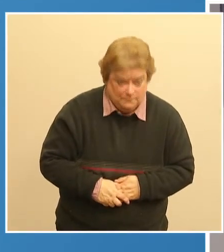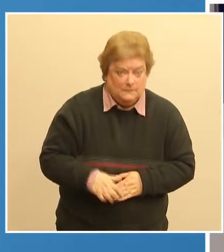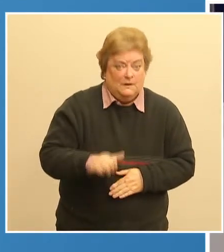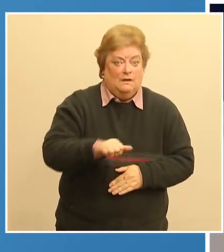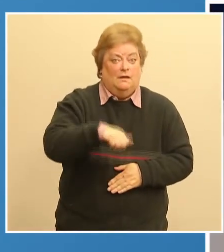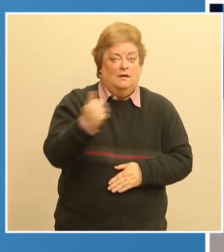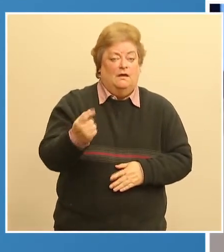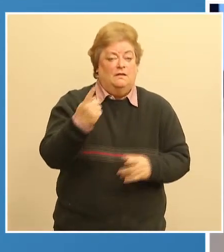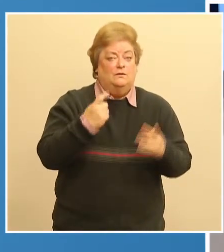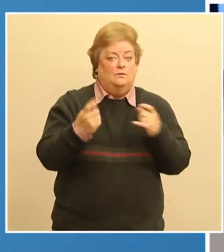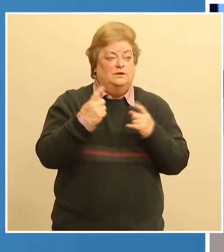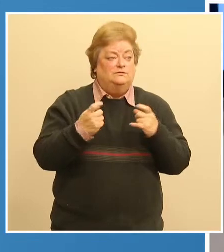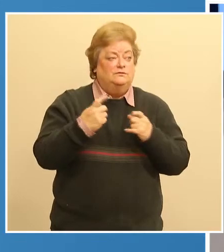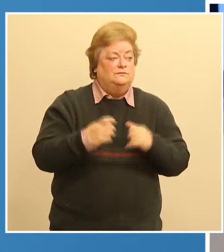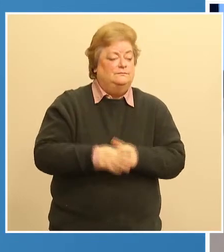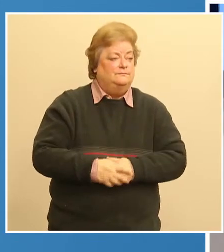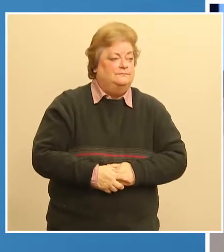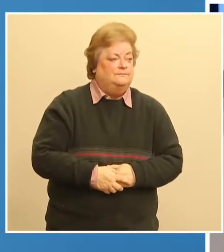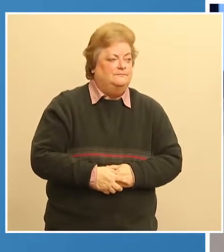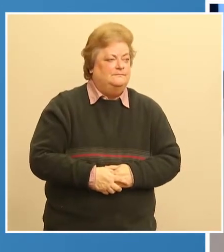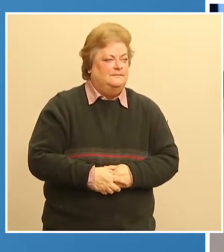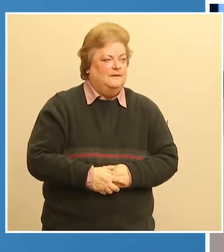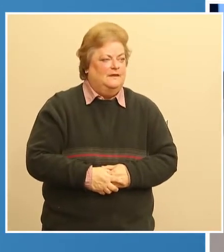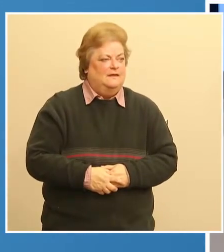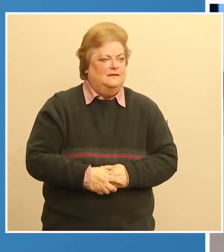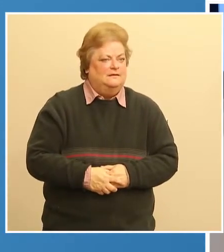Other questions today?